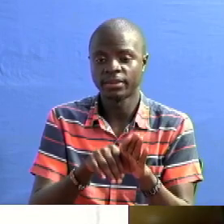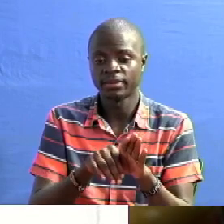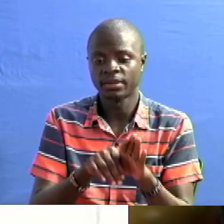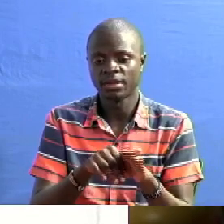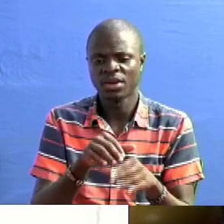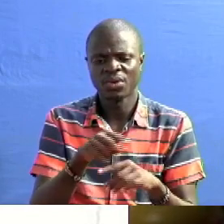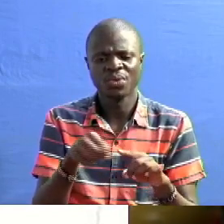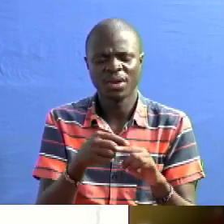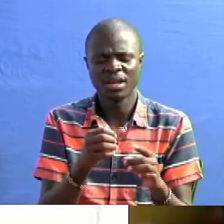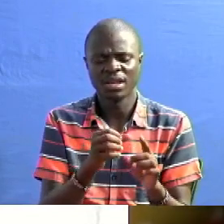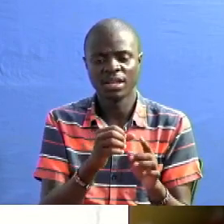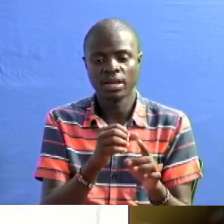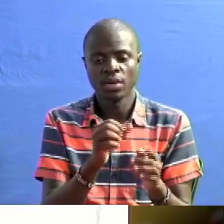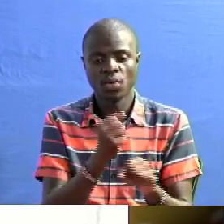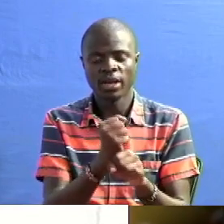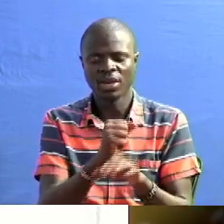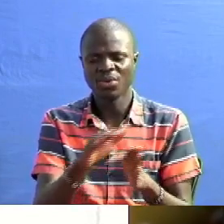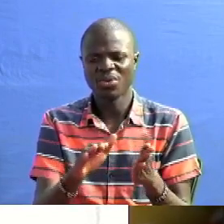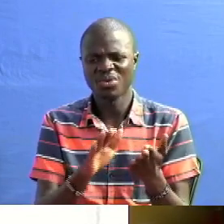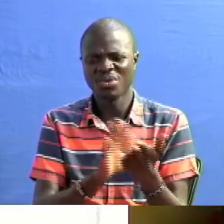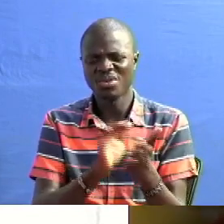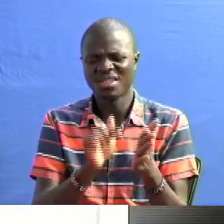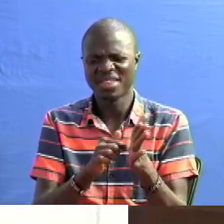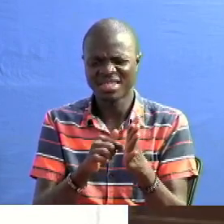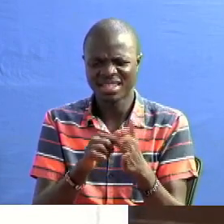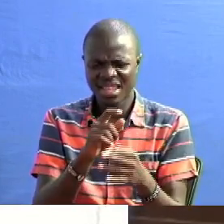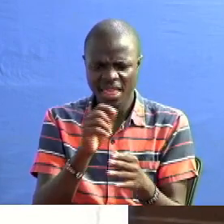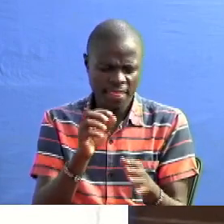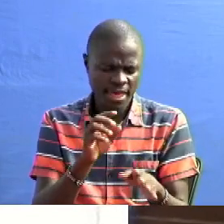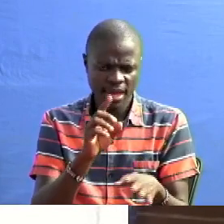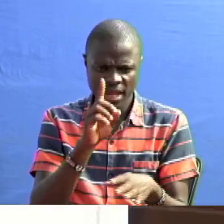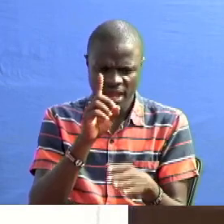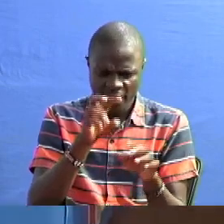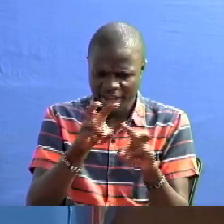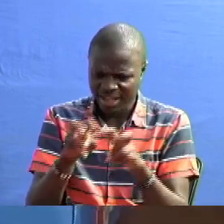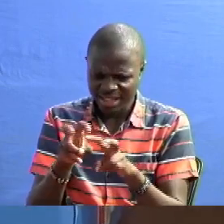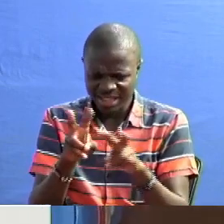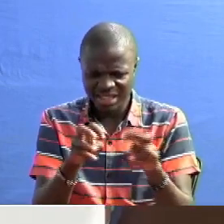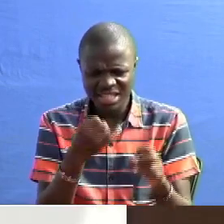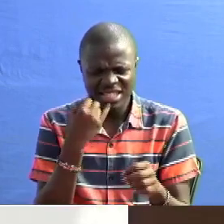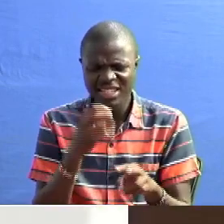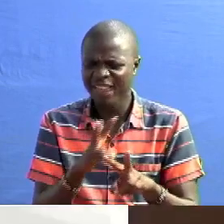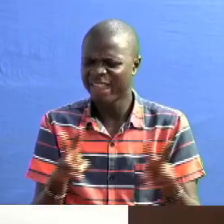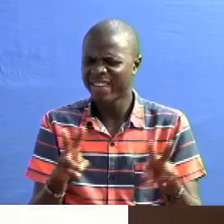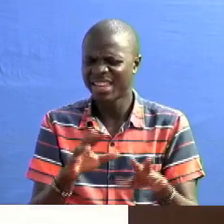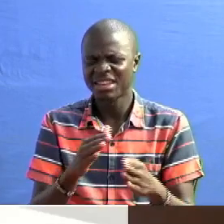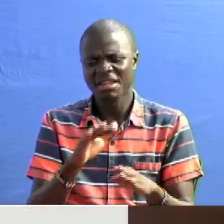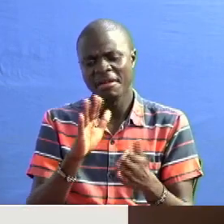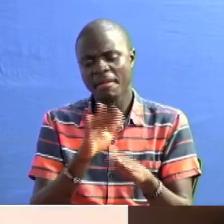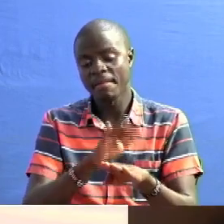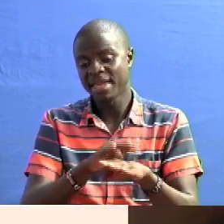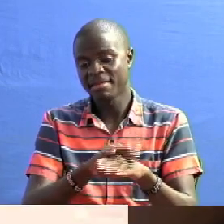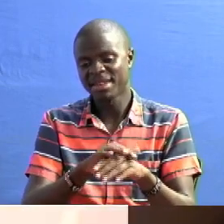with neurodevelopmental disorders, diagnosis is a comprehensive process. Ideally, it begins at home with the caregivers,